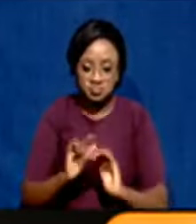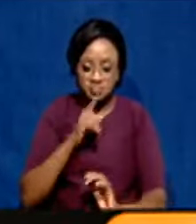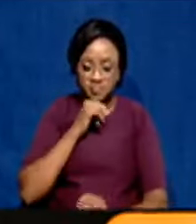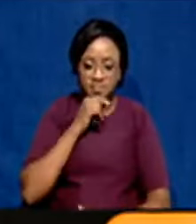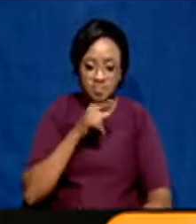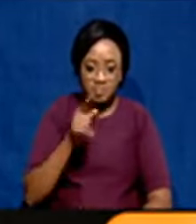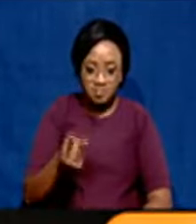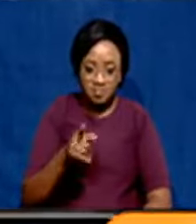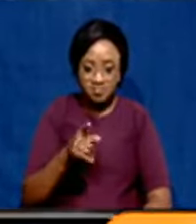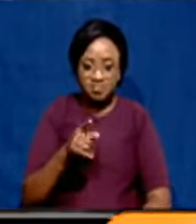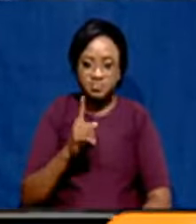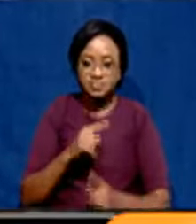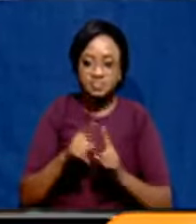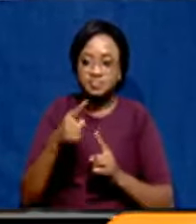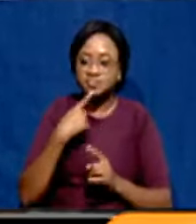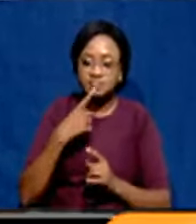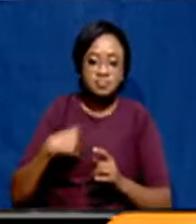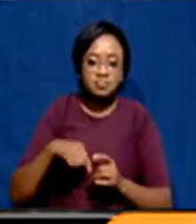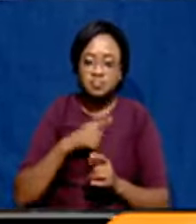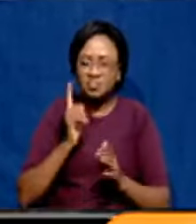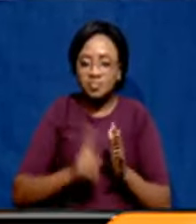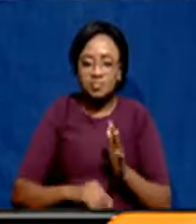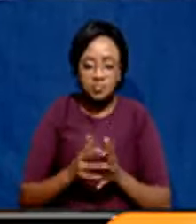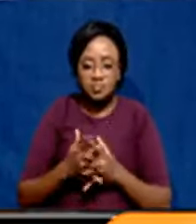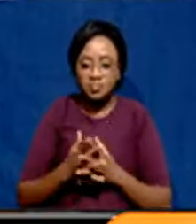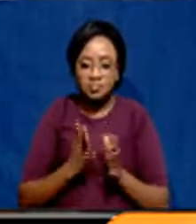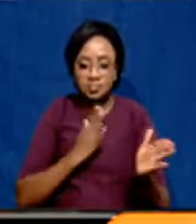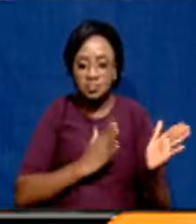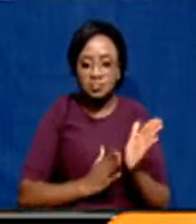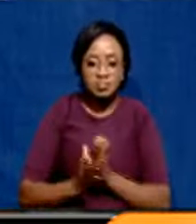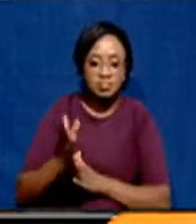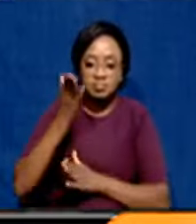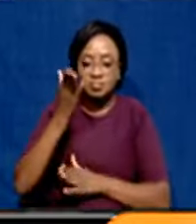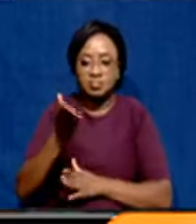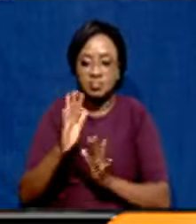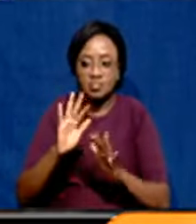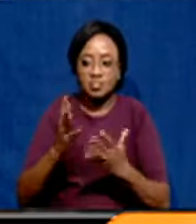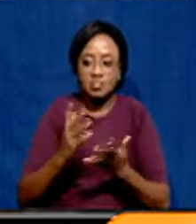Kiptum. What can you tell us about, you know, what the preparations are